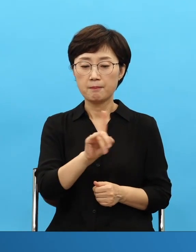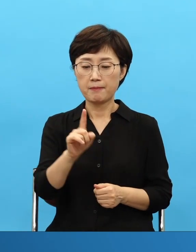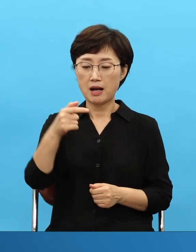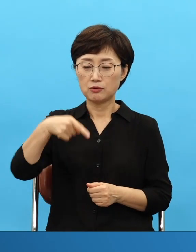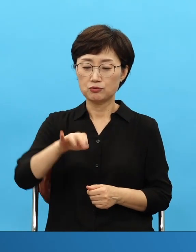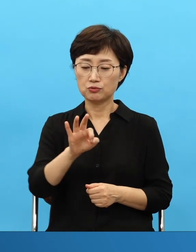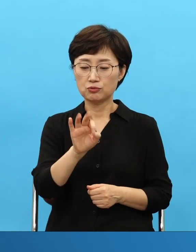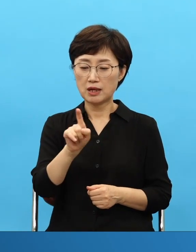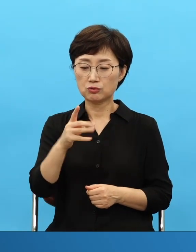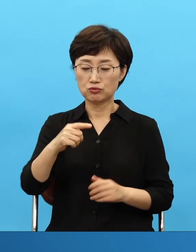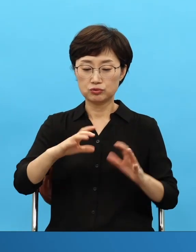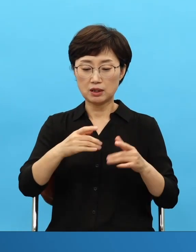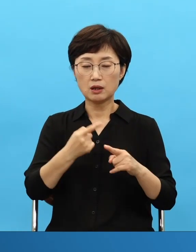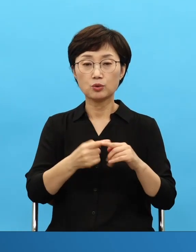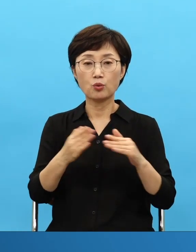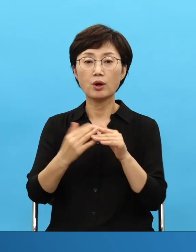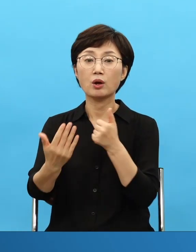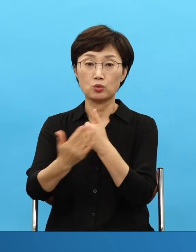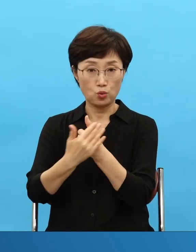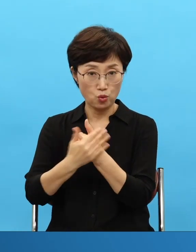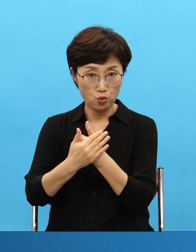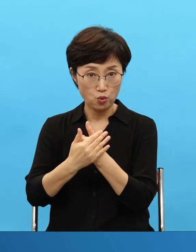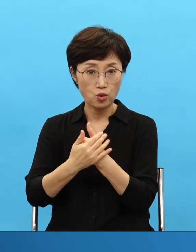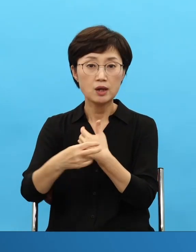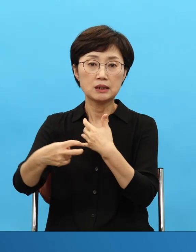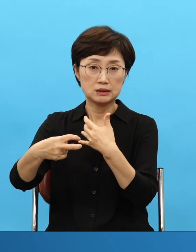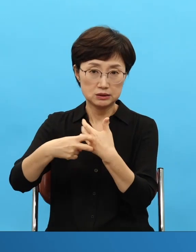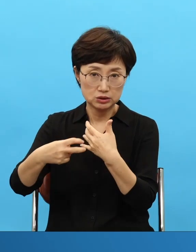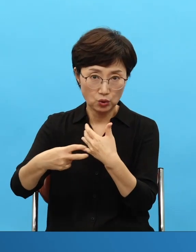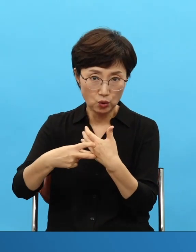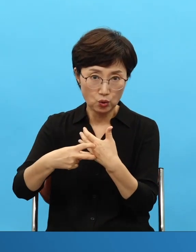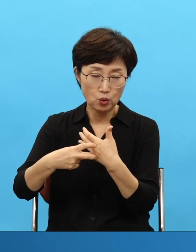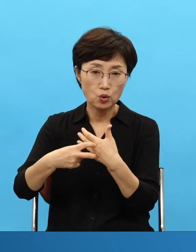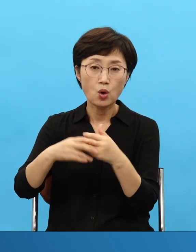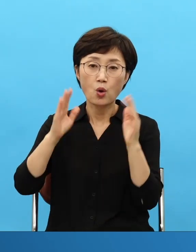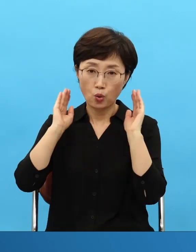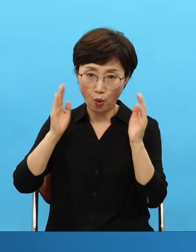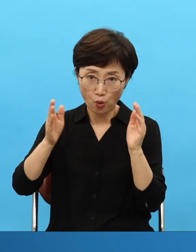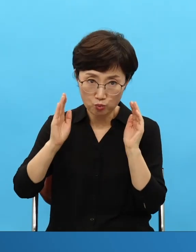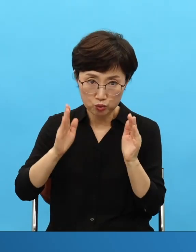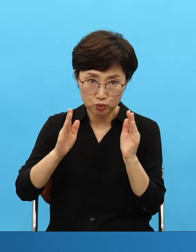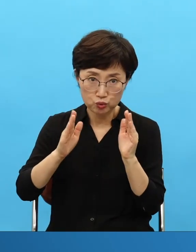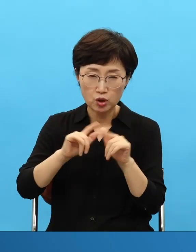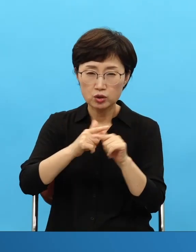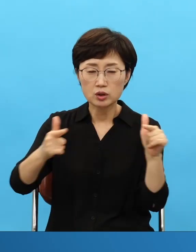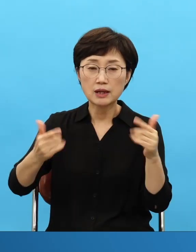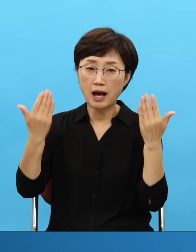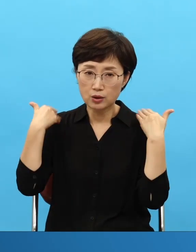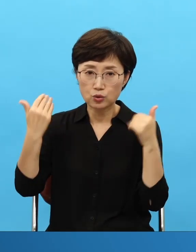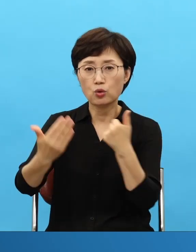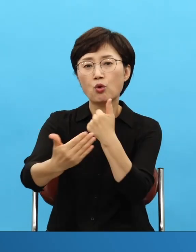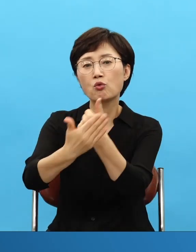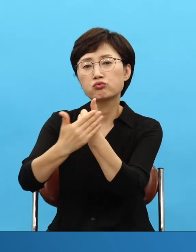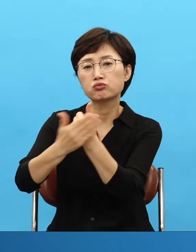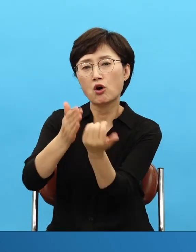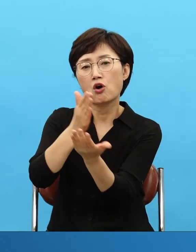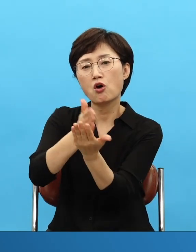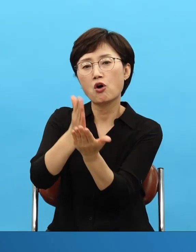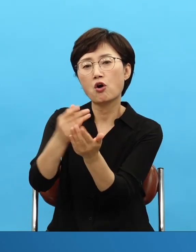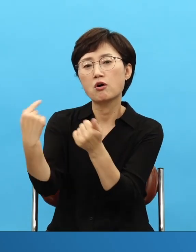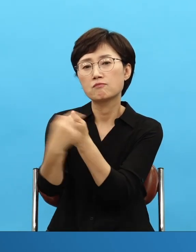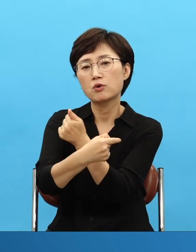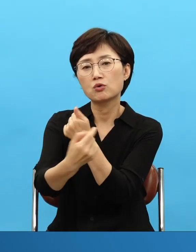in the field of cooperation and assistance, especially in the field of church and other